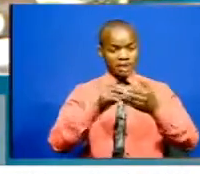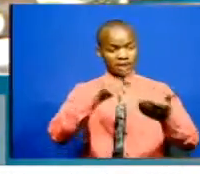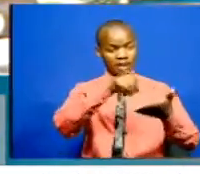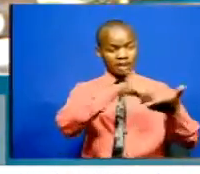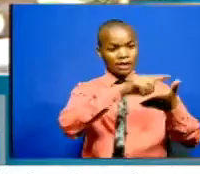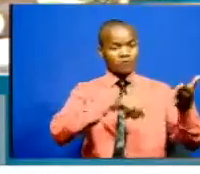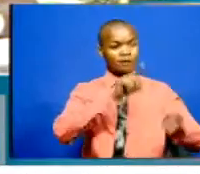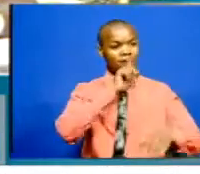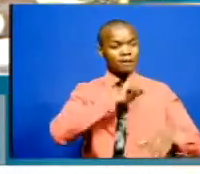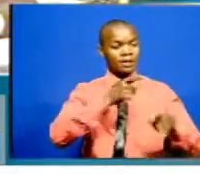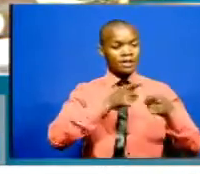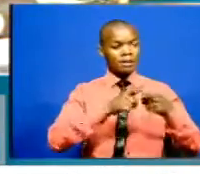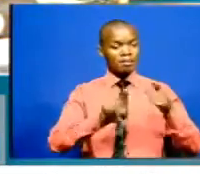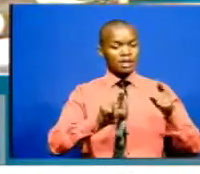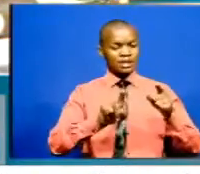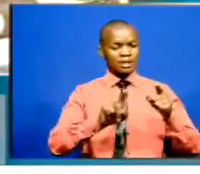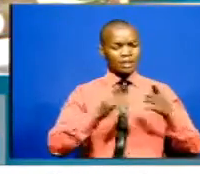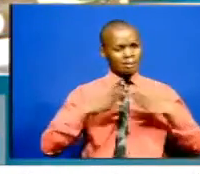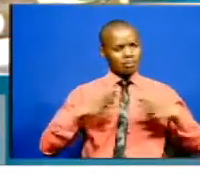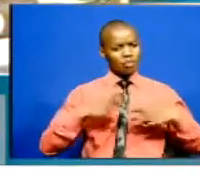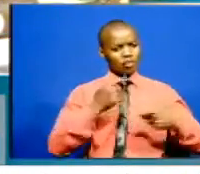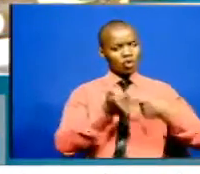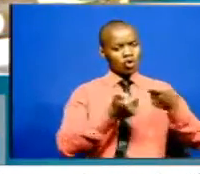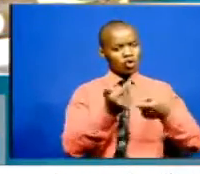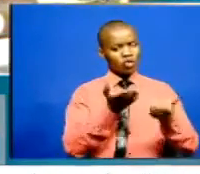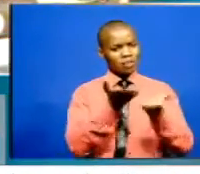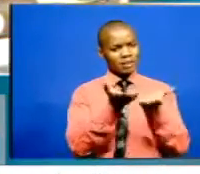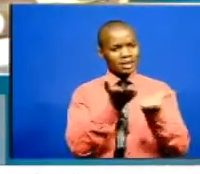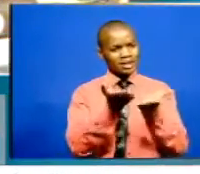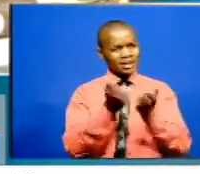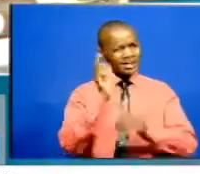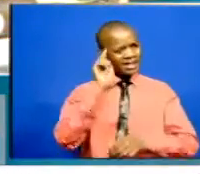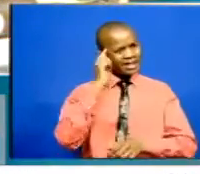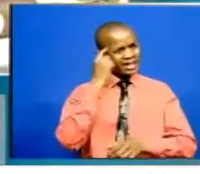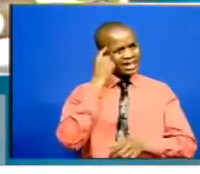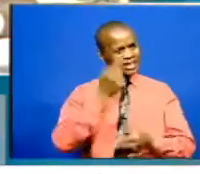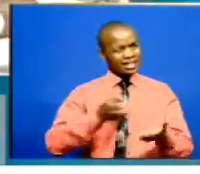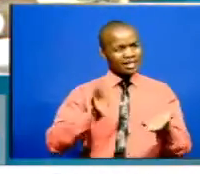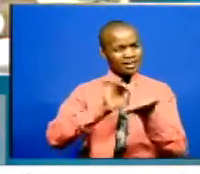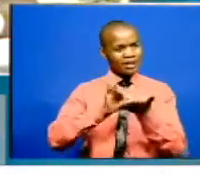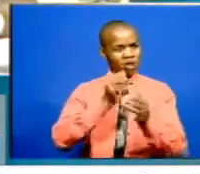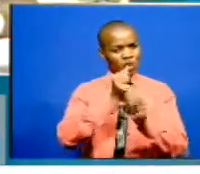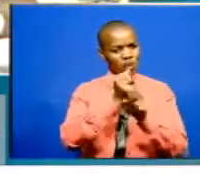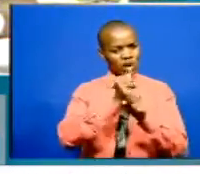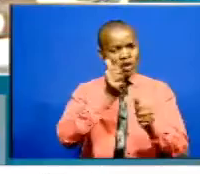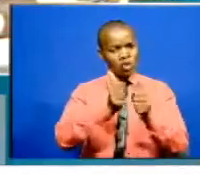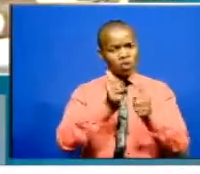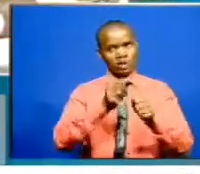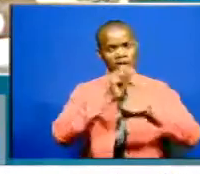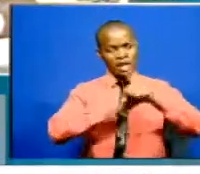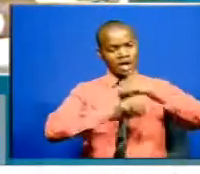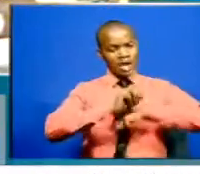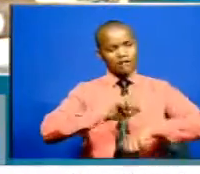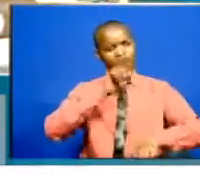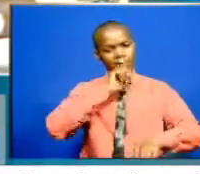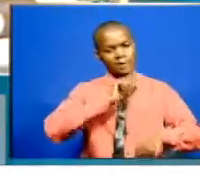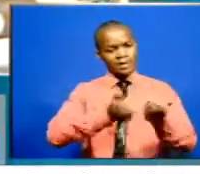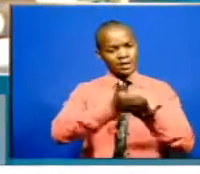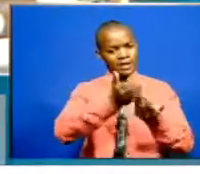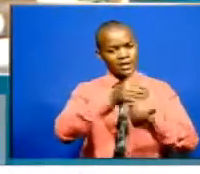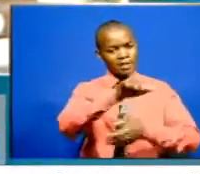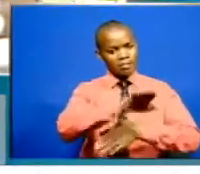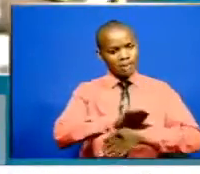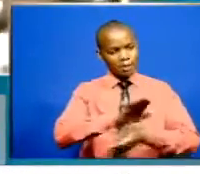the market is steadily rising. Is this watering down the efforts that we are doing to conserve nature and